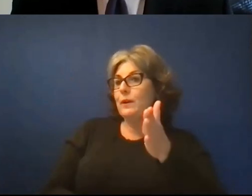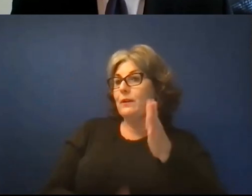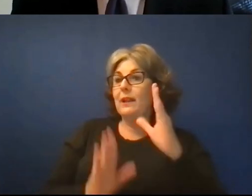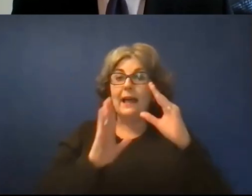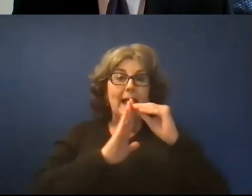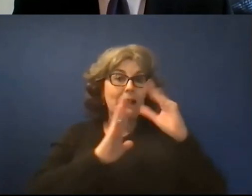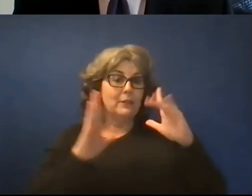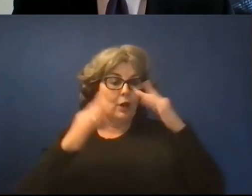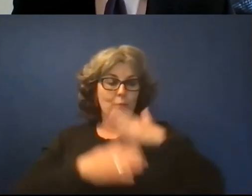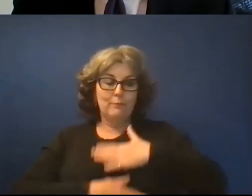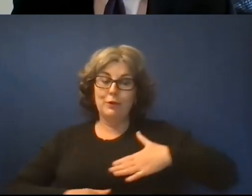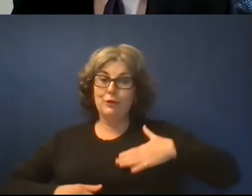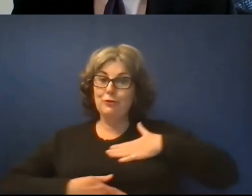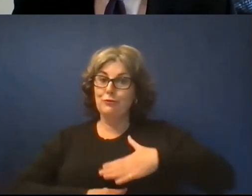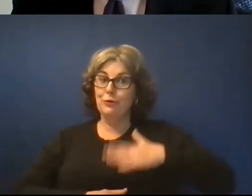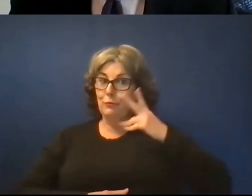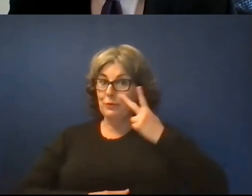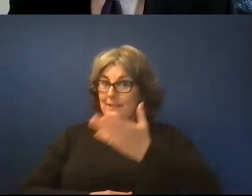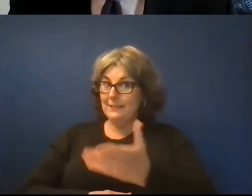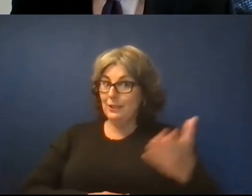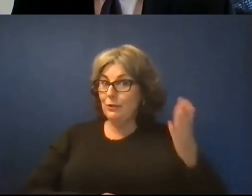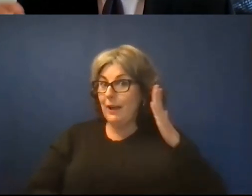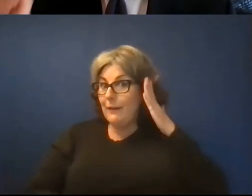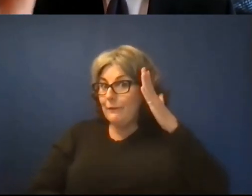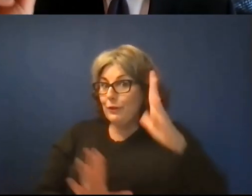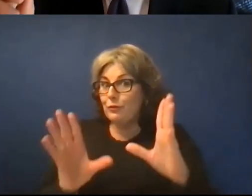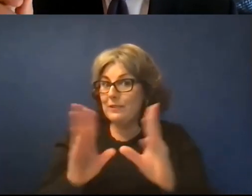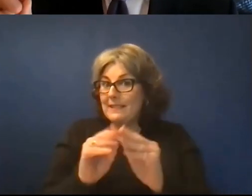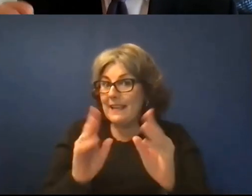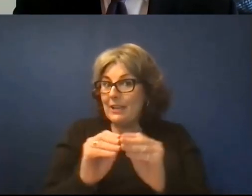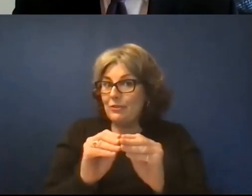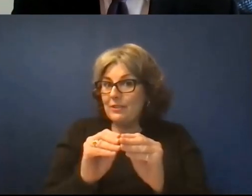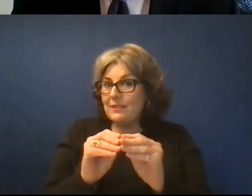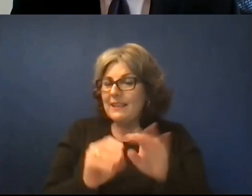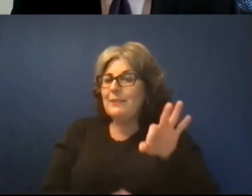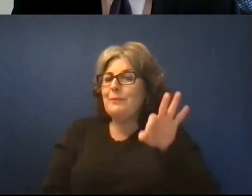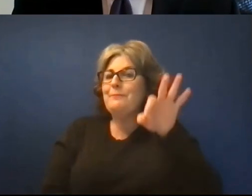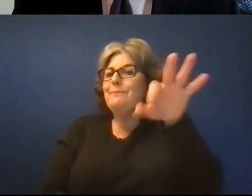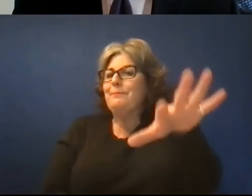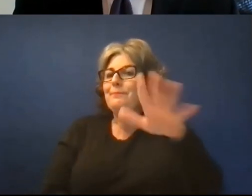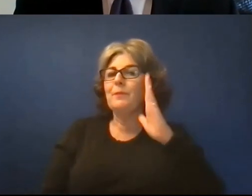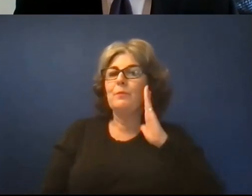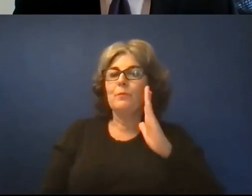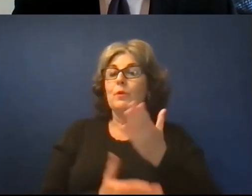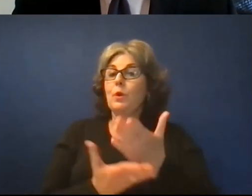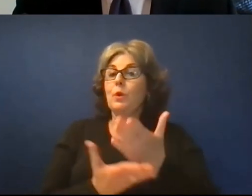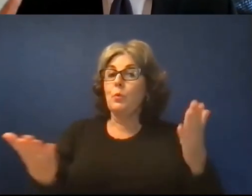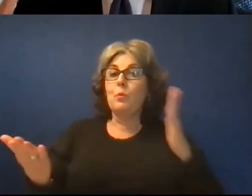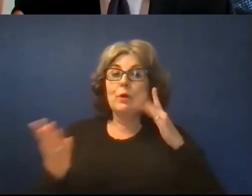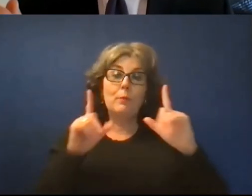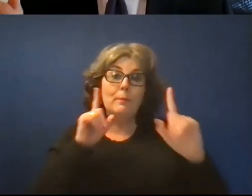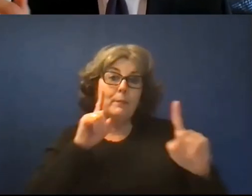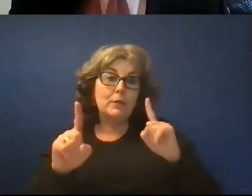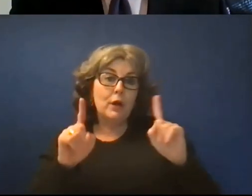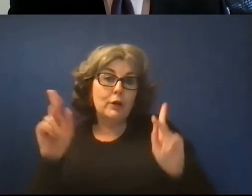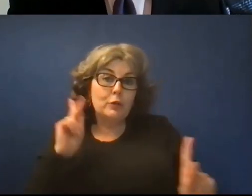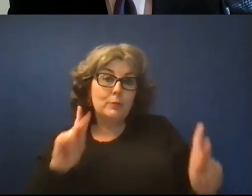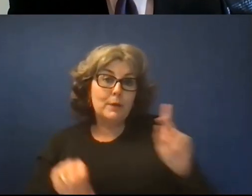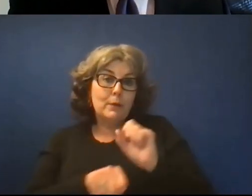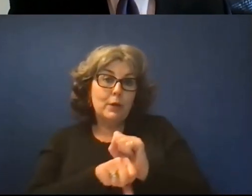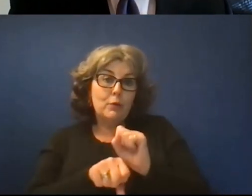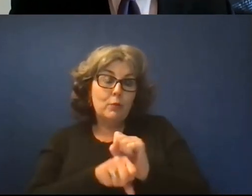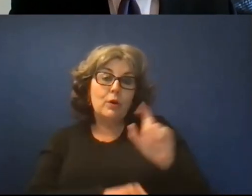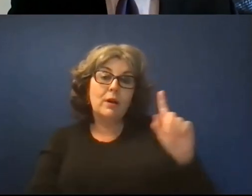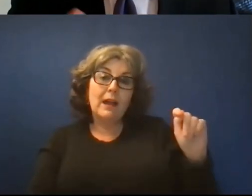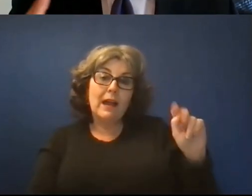we hope you enjoyed it and that we will see you at future sessions. Let me just give you a little tease, okay? We are going to be talking to people who work in the trades,